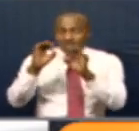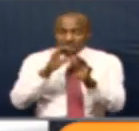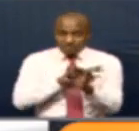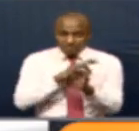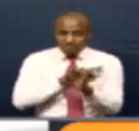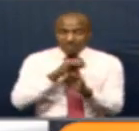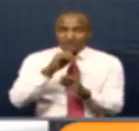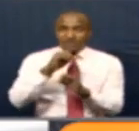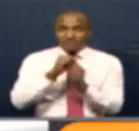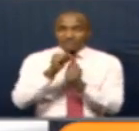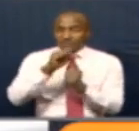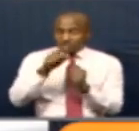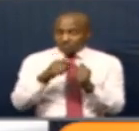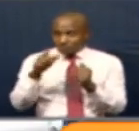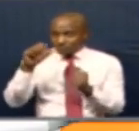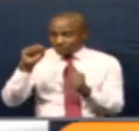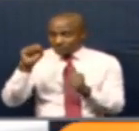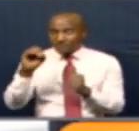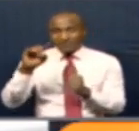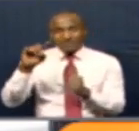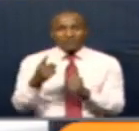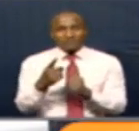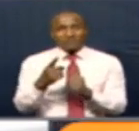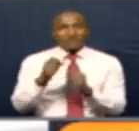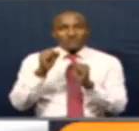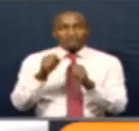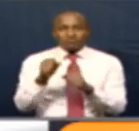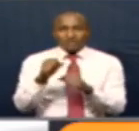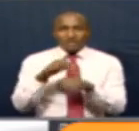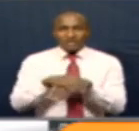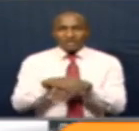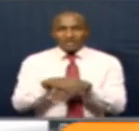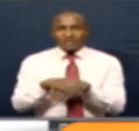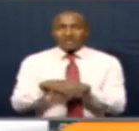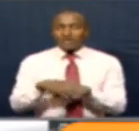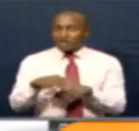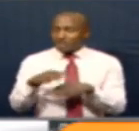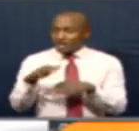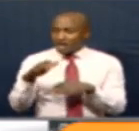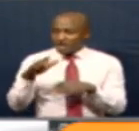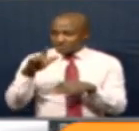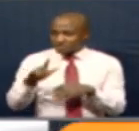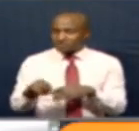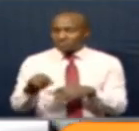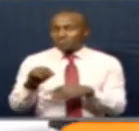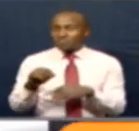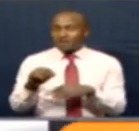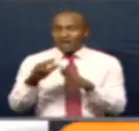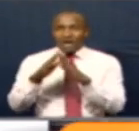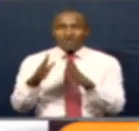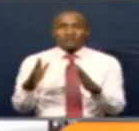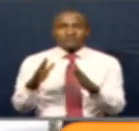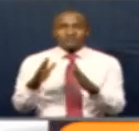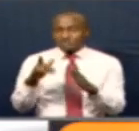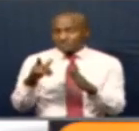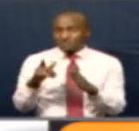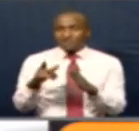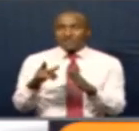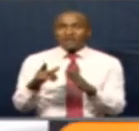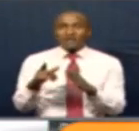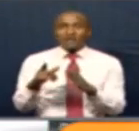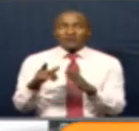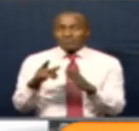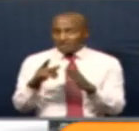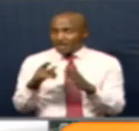above 15,000 to 50,000, you qualify for what we call a low-cost house. All right, and in the low-cost housing, you've got